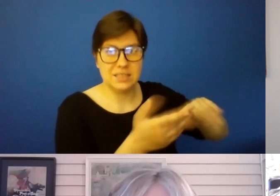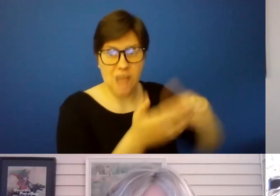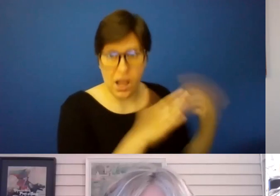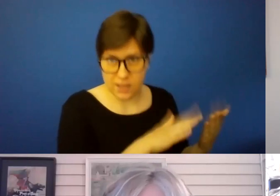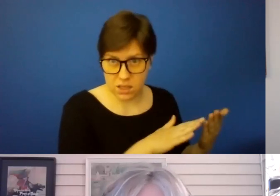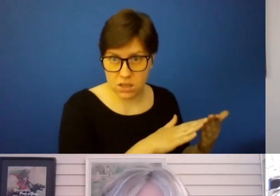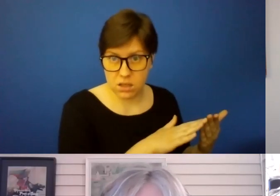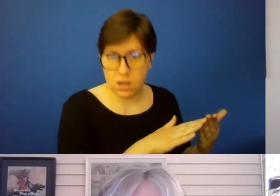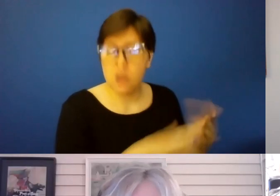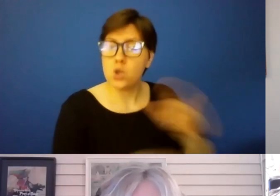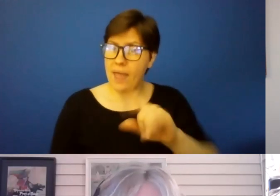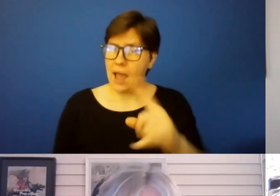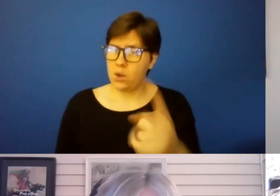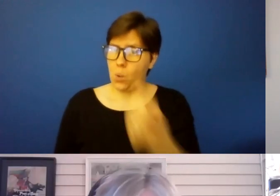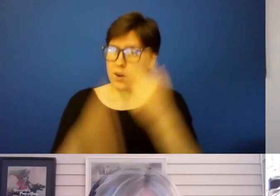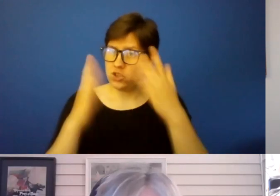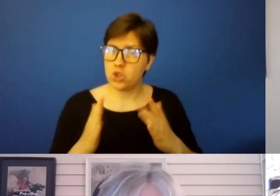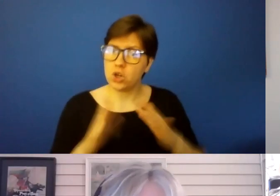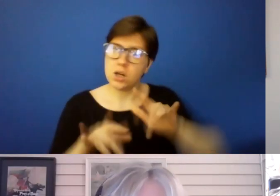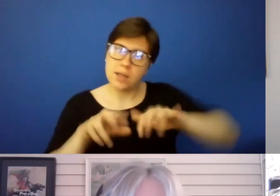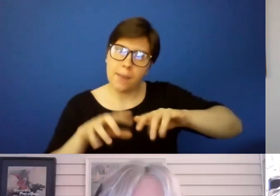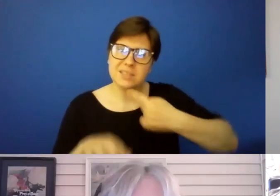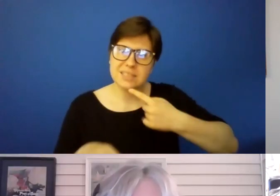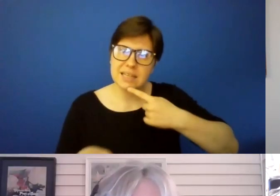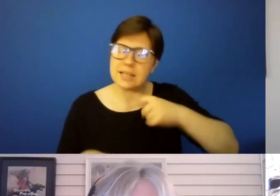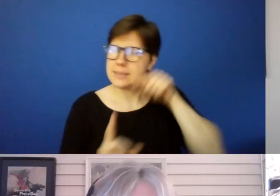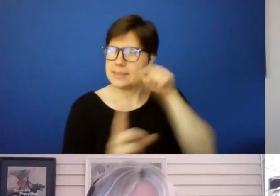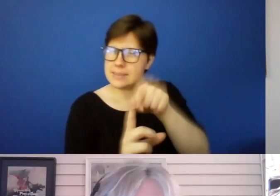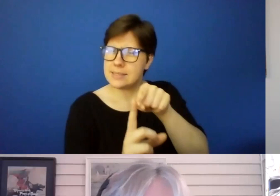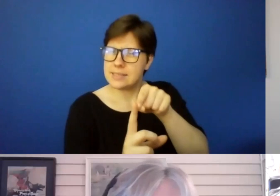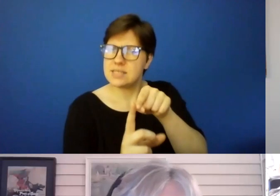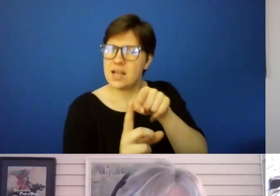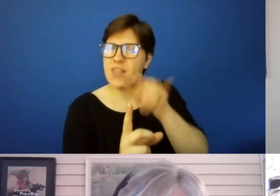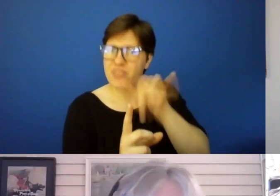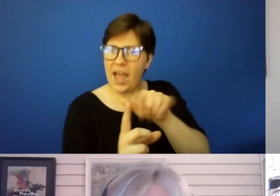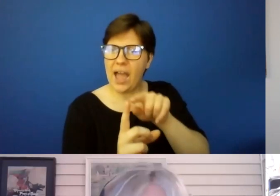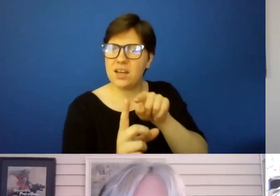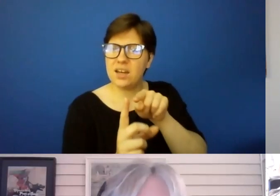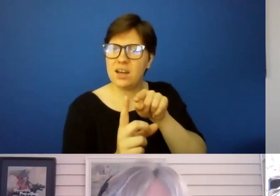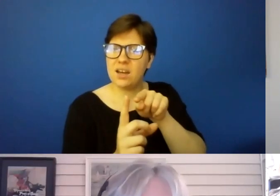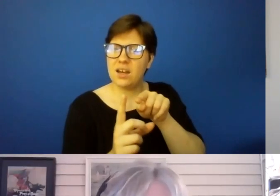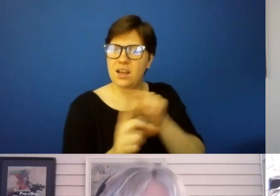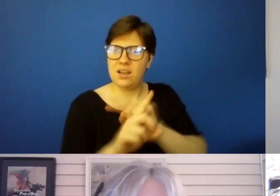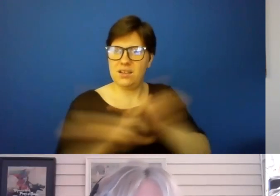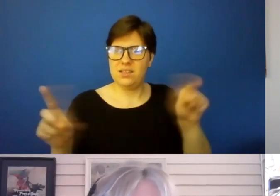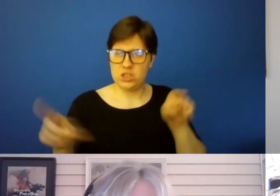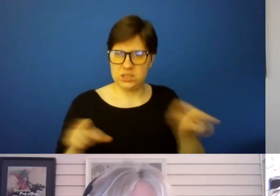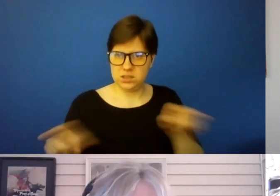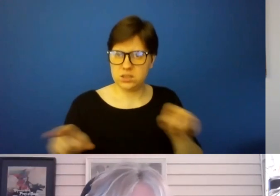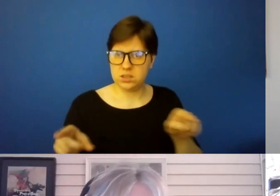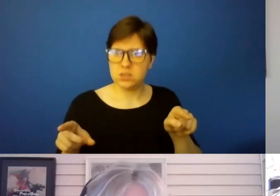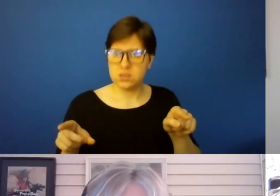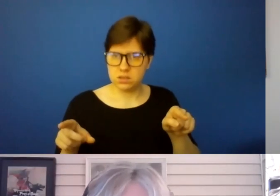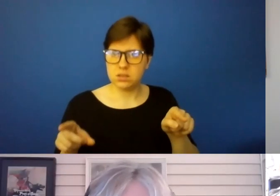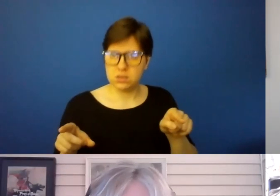this questioner is sort of getting at the legitimacy of that redefinition on